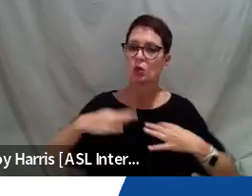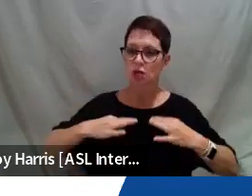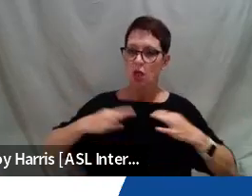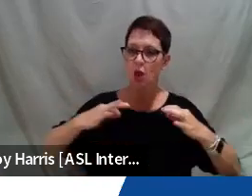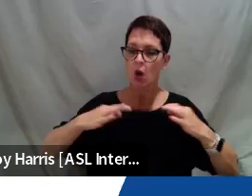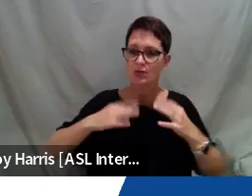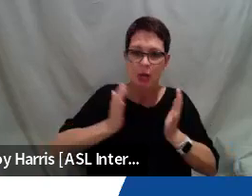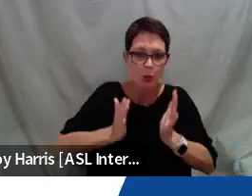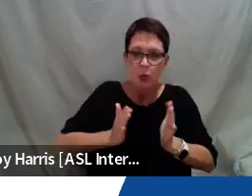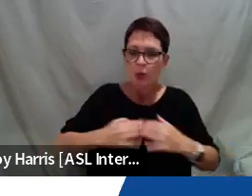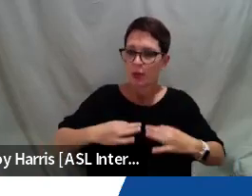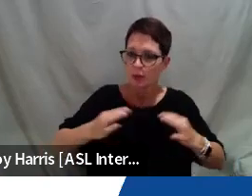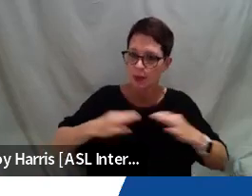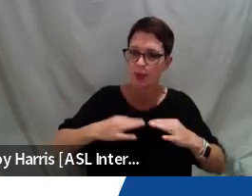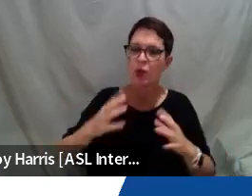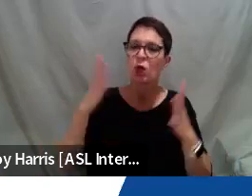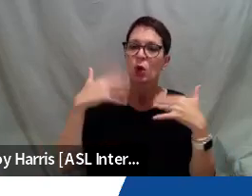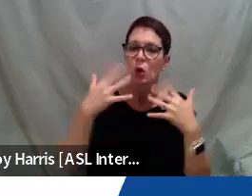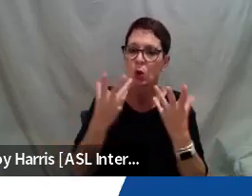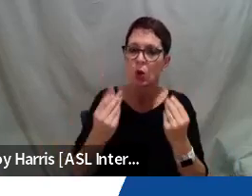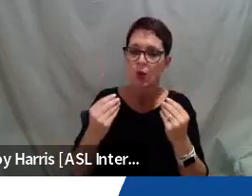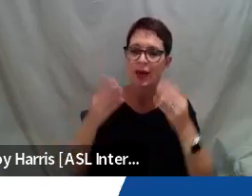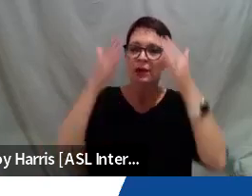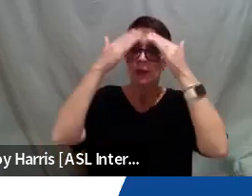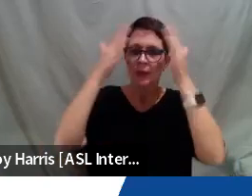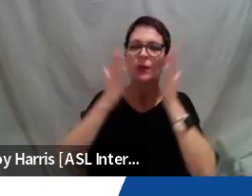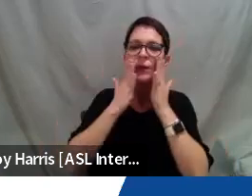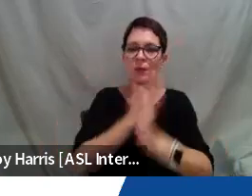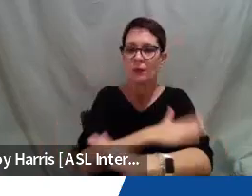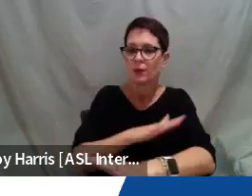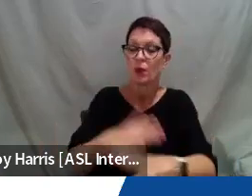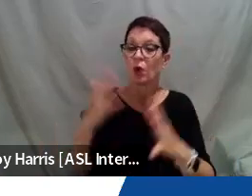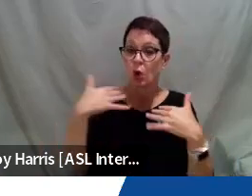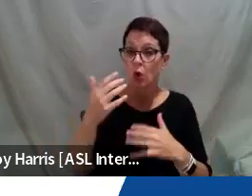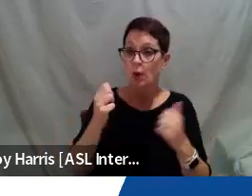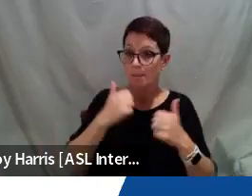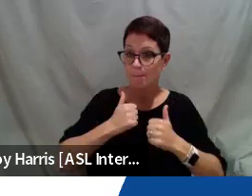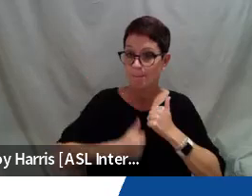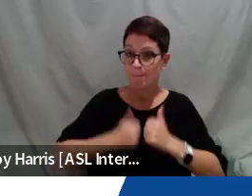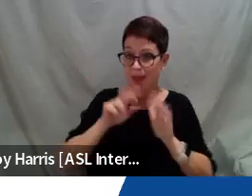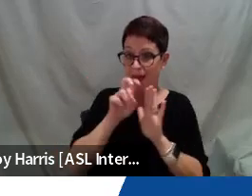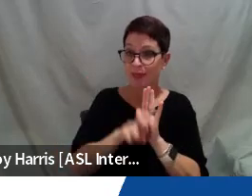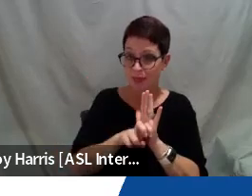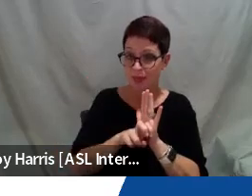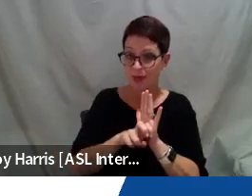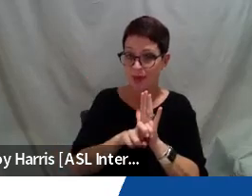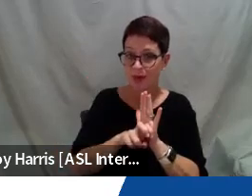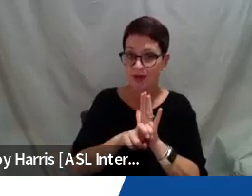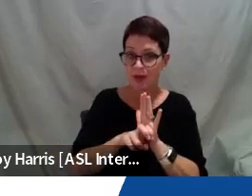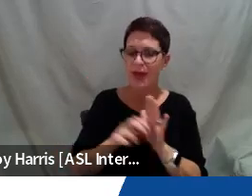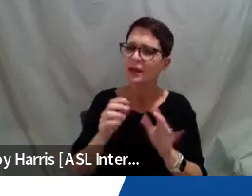put cool, wet cloths on your body, or take a cool bath. And at this point, it's okay to sip